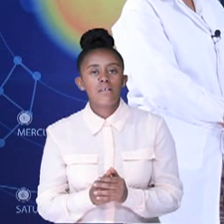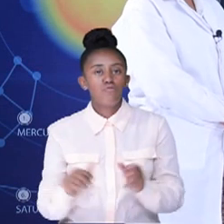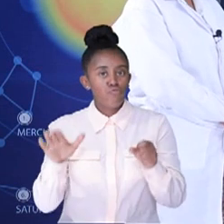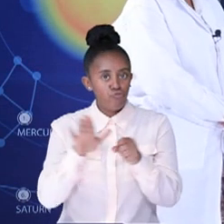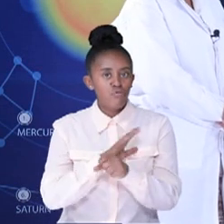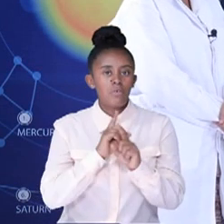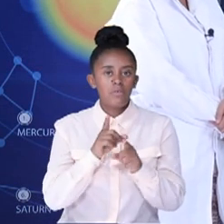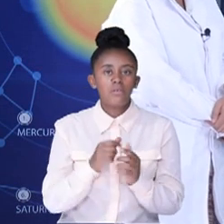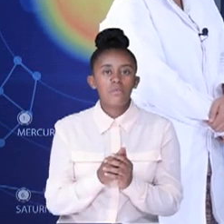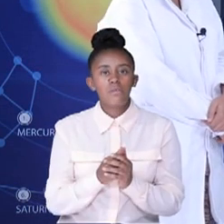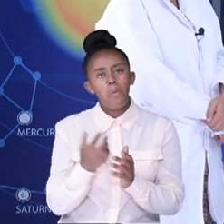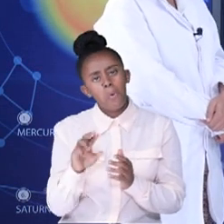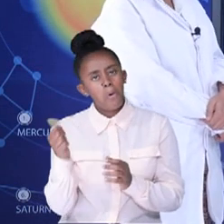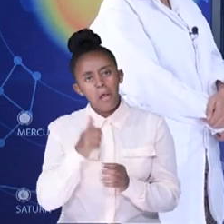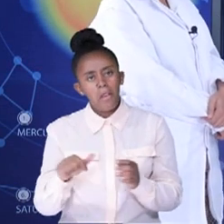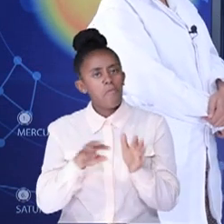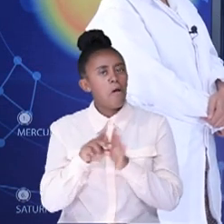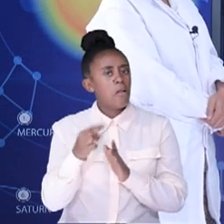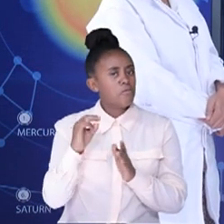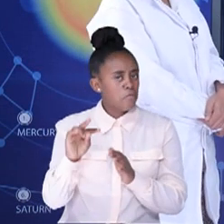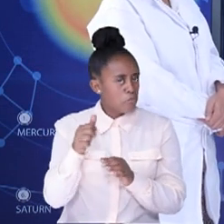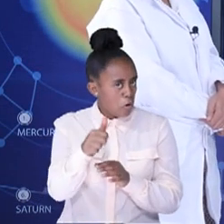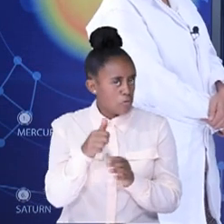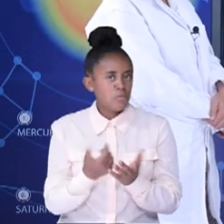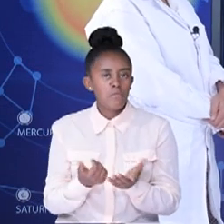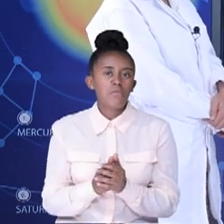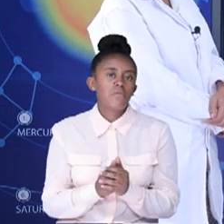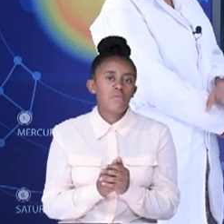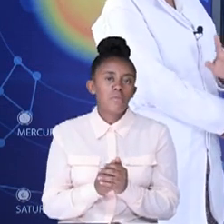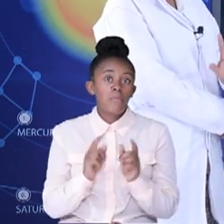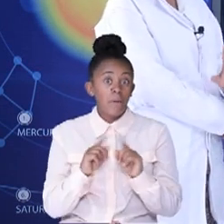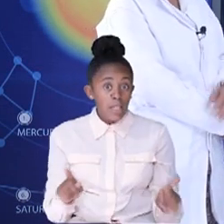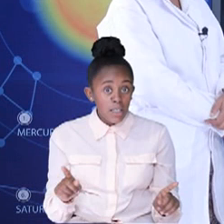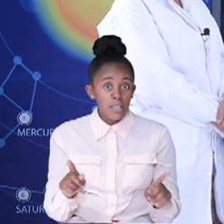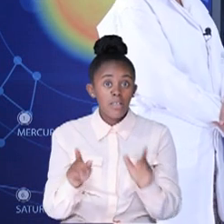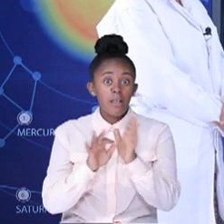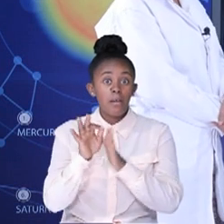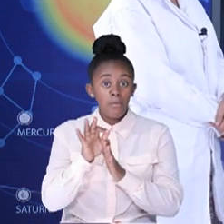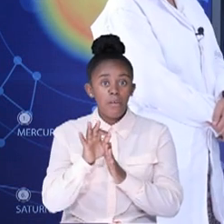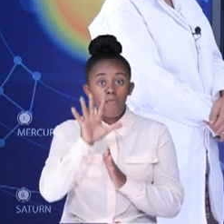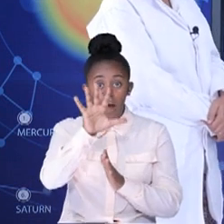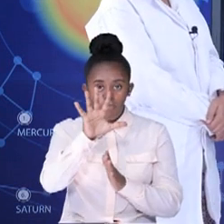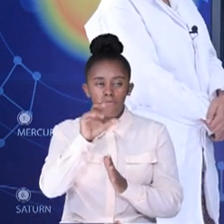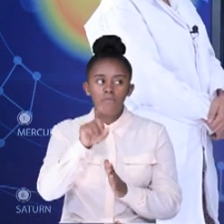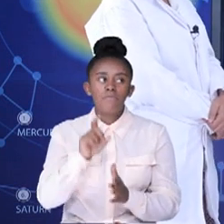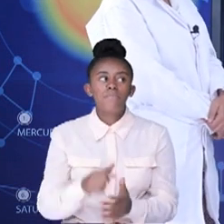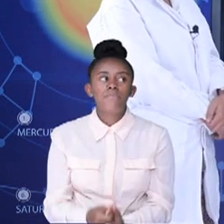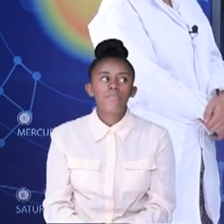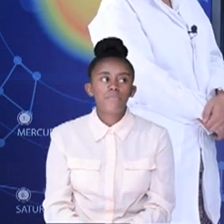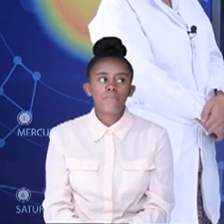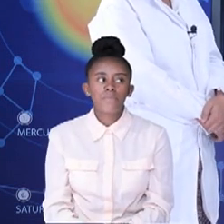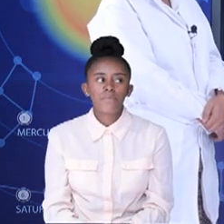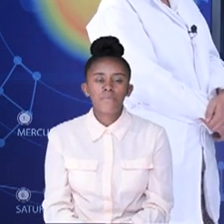full answer. Or you can list any viral infection, but the number should be 5. And